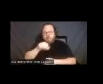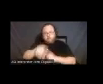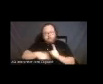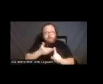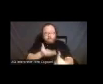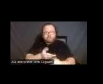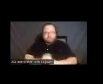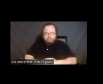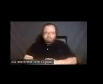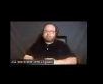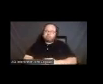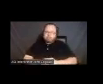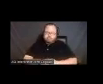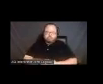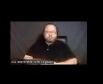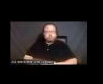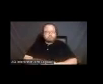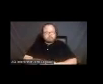them.